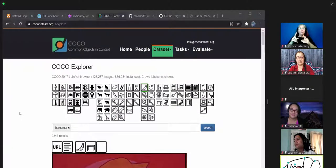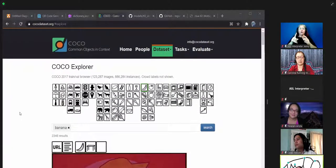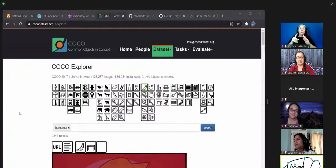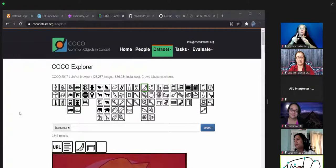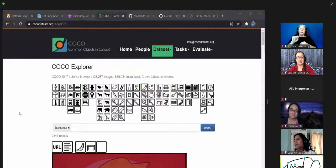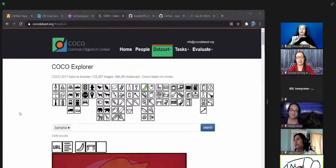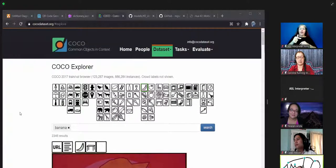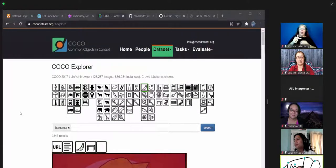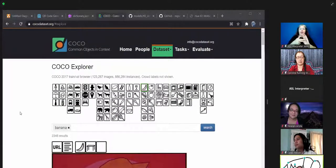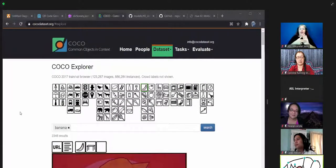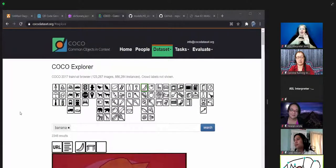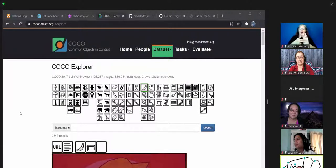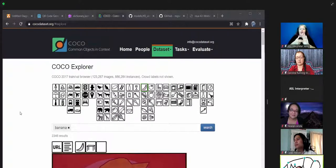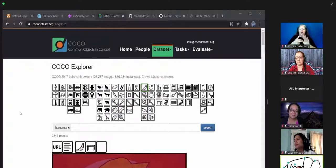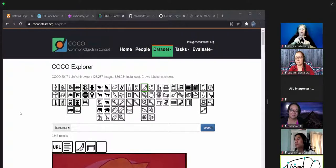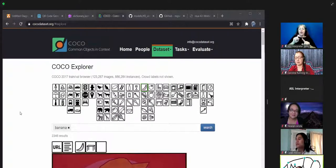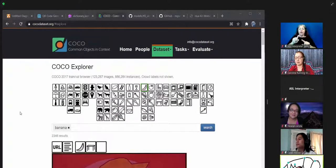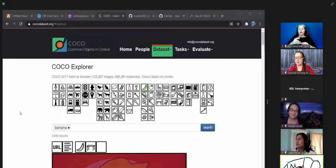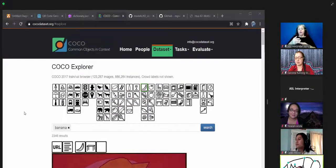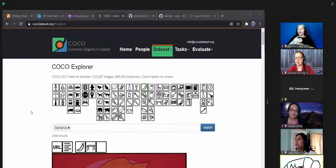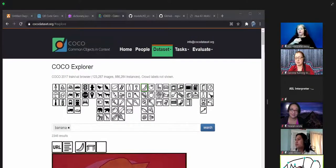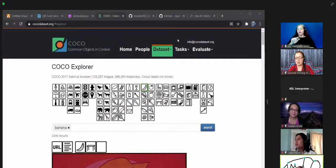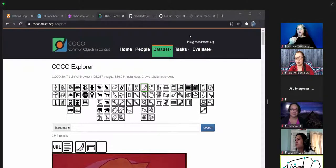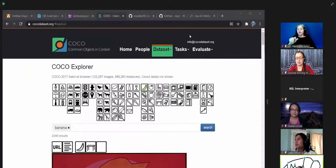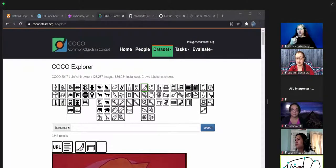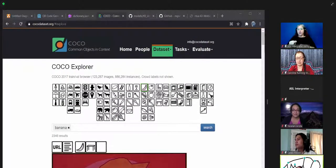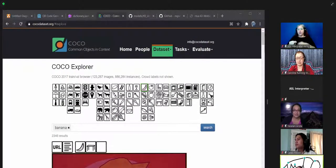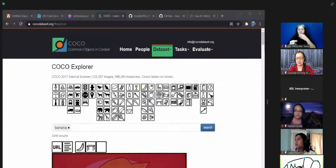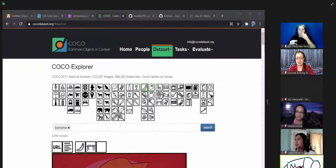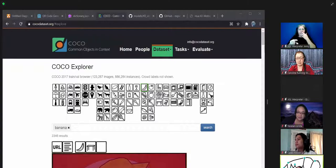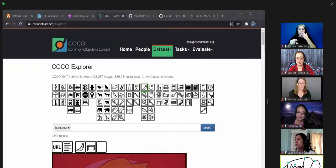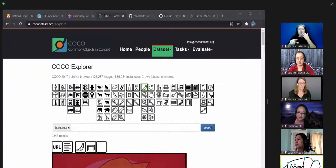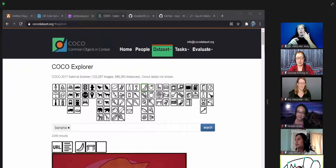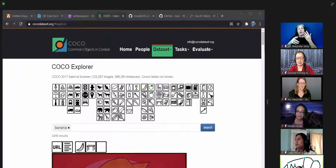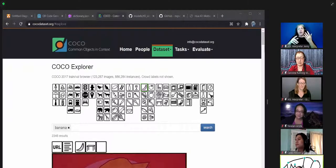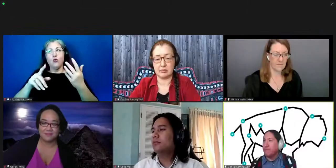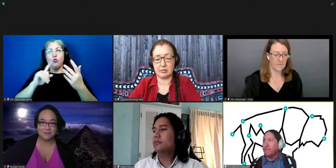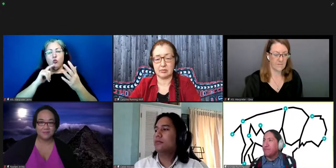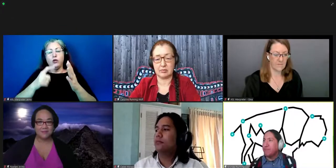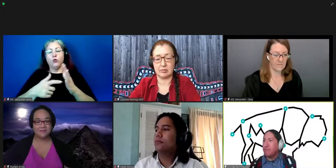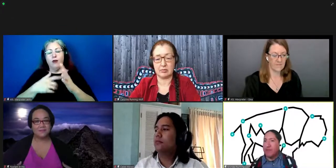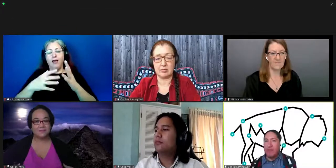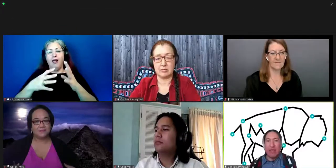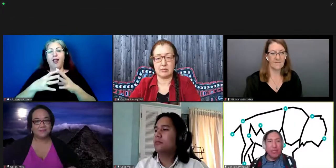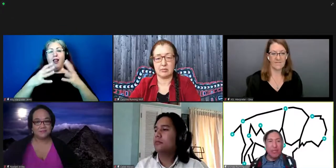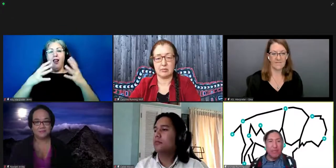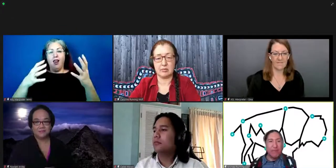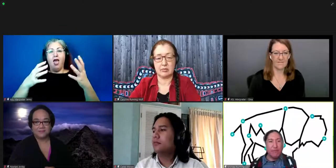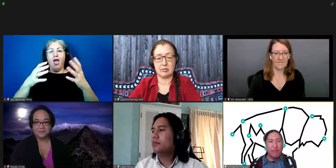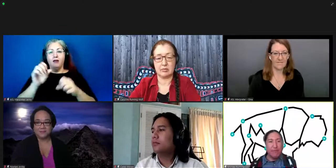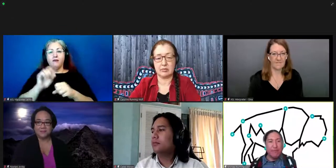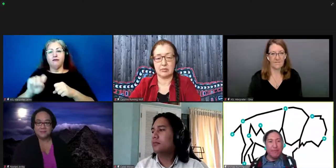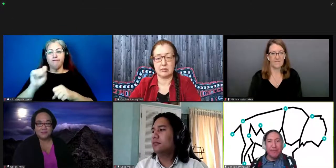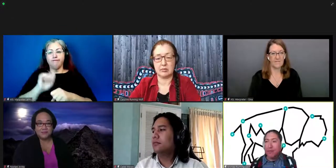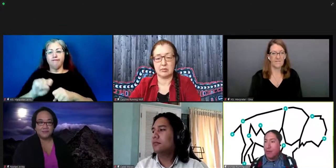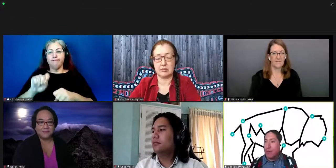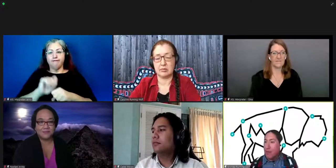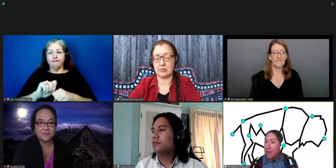like to the other question earlier like lane was saying it would be fairly substantial bit of energy and effort